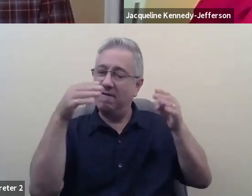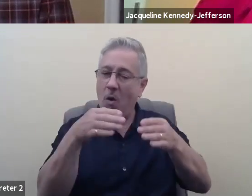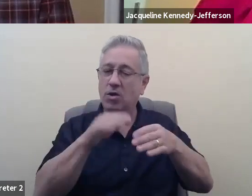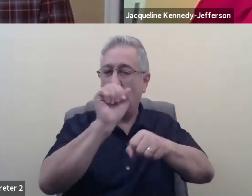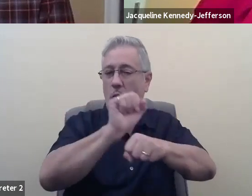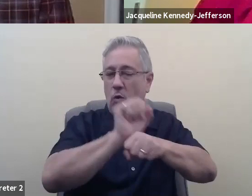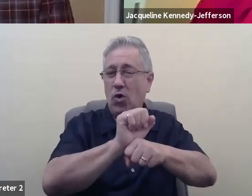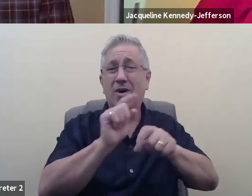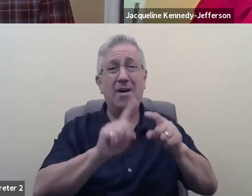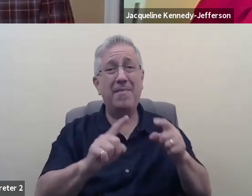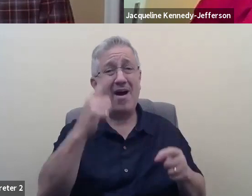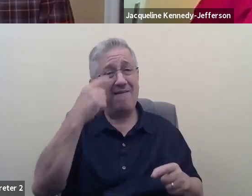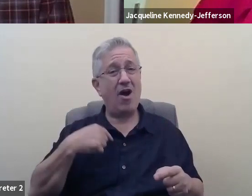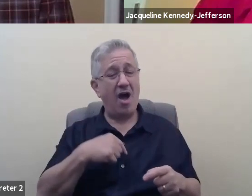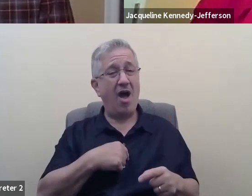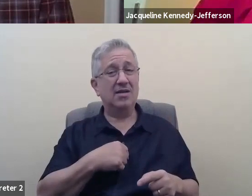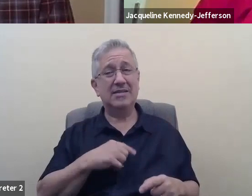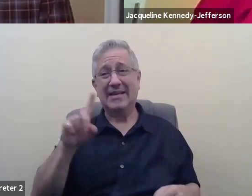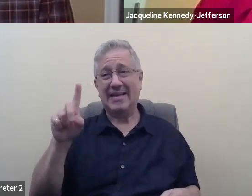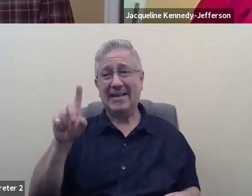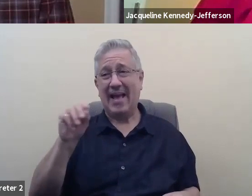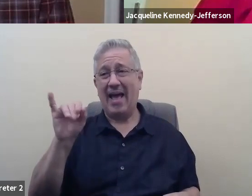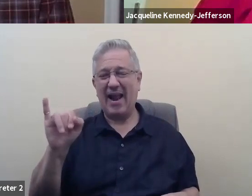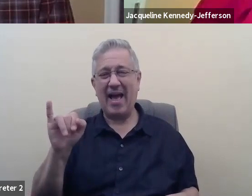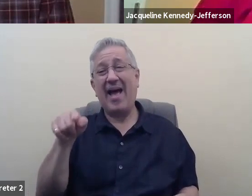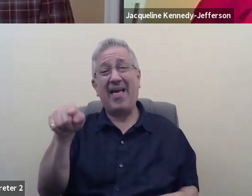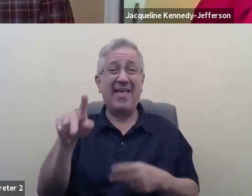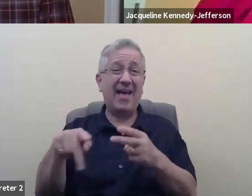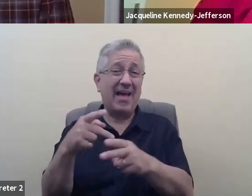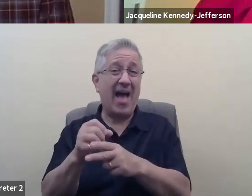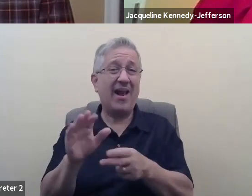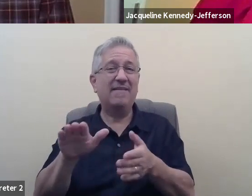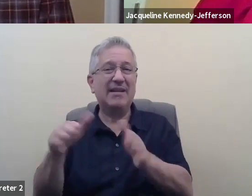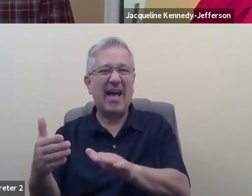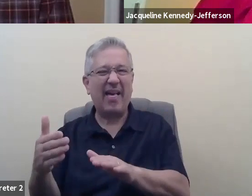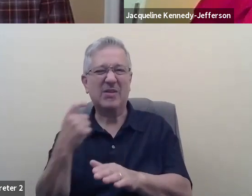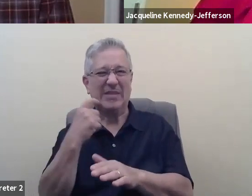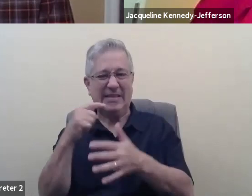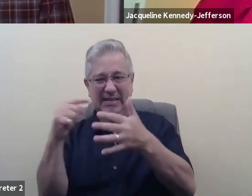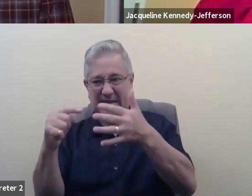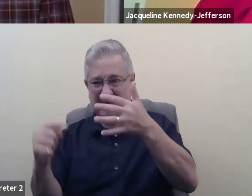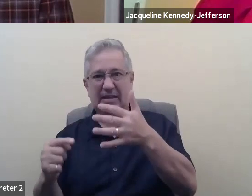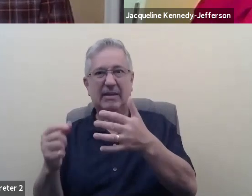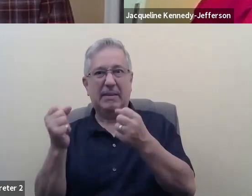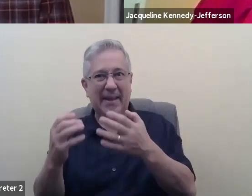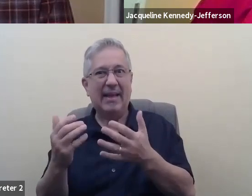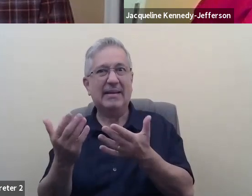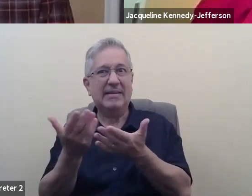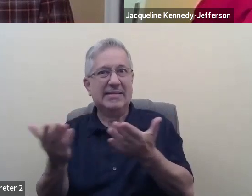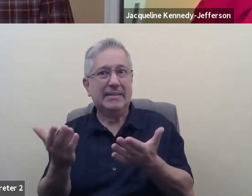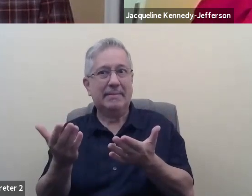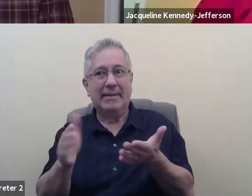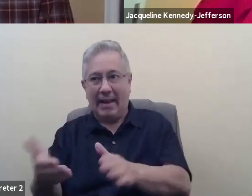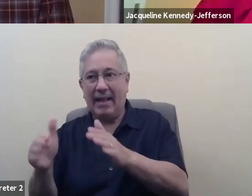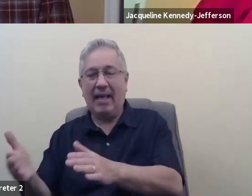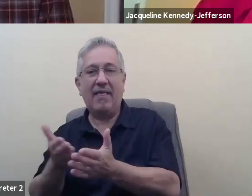for us, in response to the killing of George Floyd and Breonna Taylor and countless others, we set up a day of dialogue. And